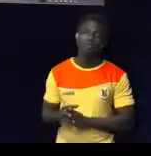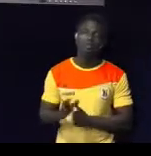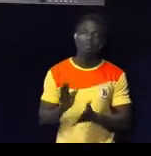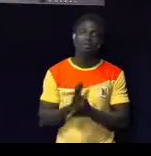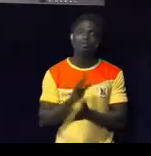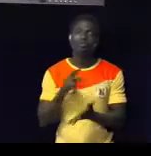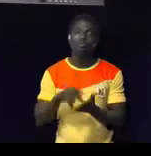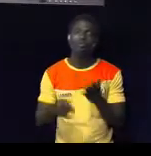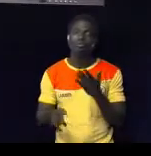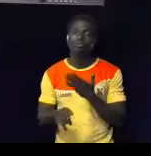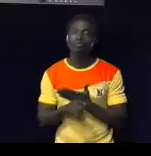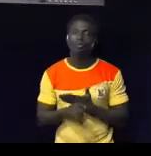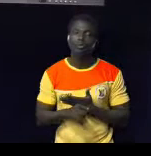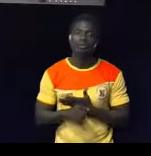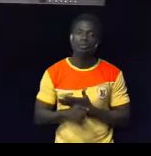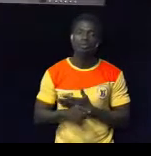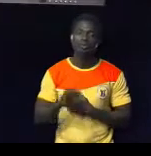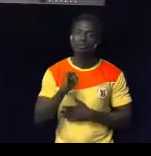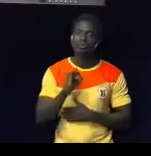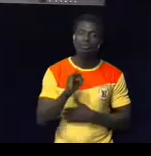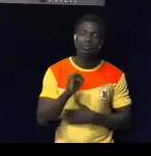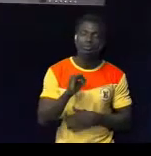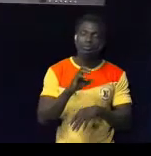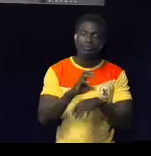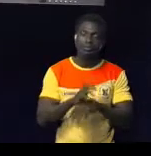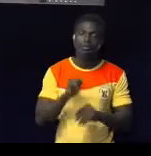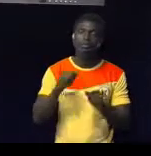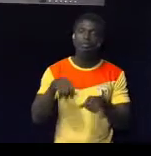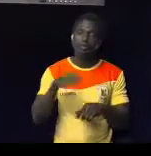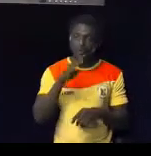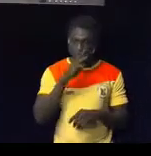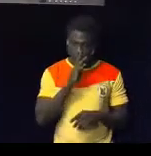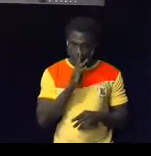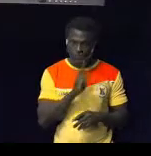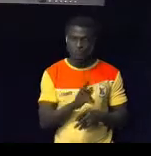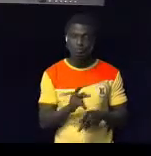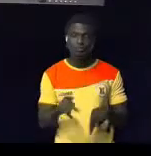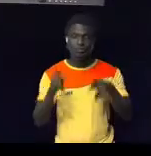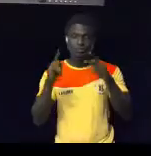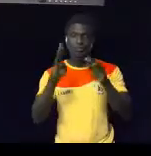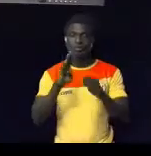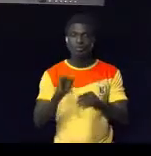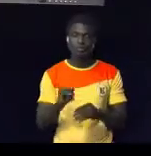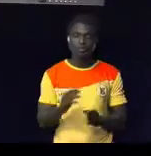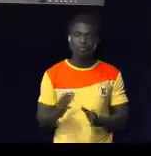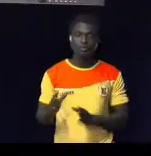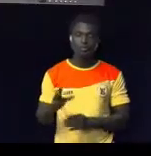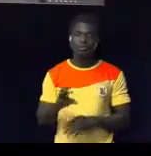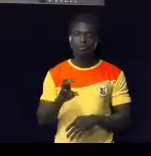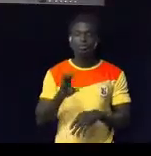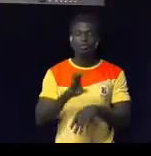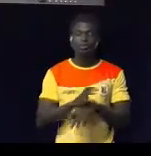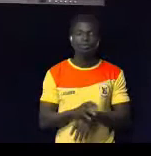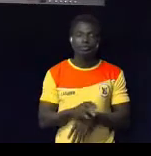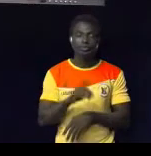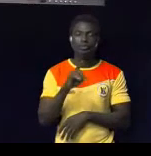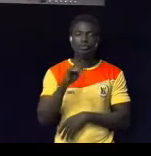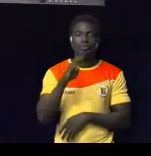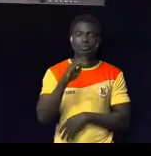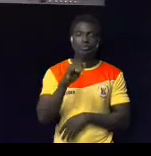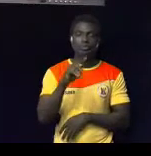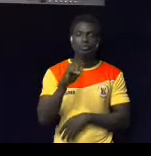organizing school programs. Our indigenous culture can be promoted by organizing cultural debates, cultural